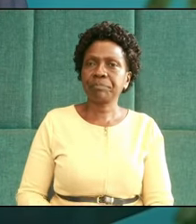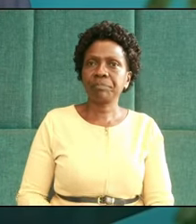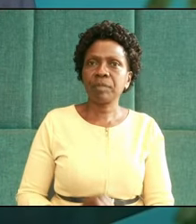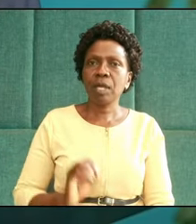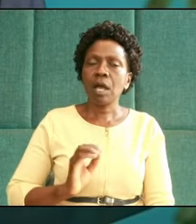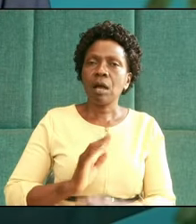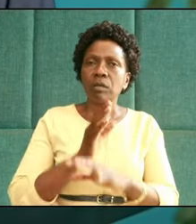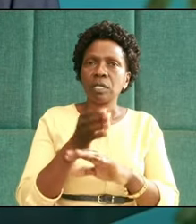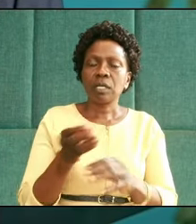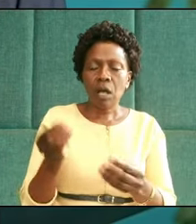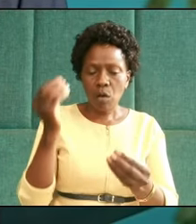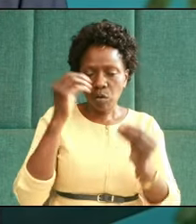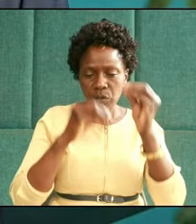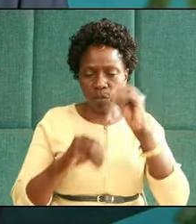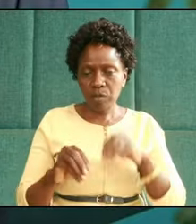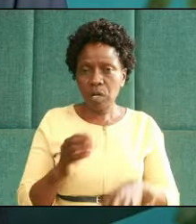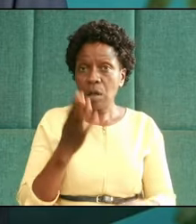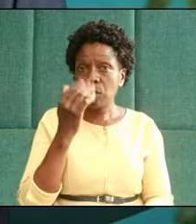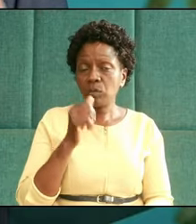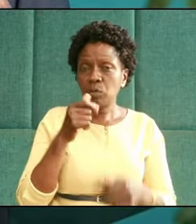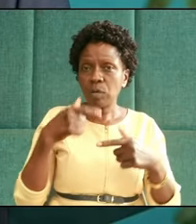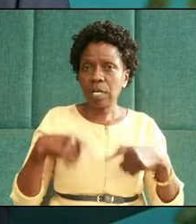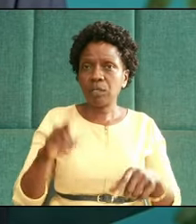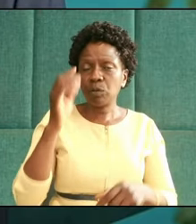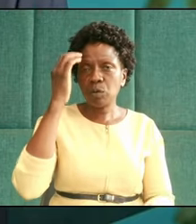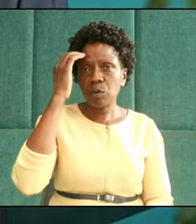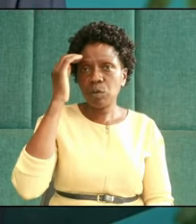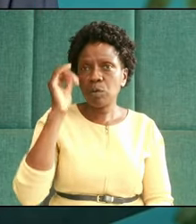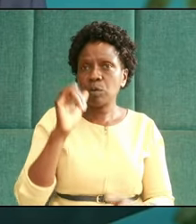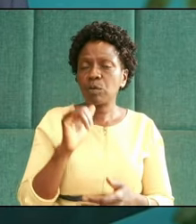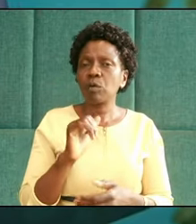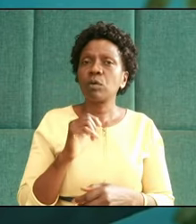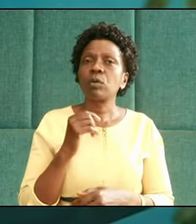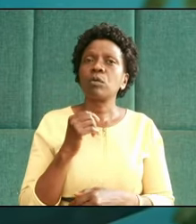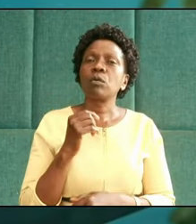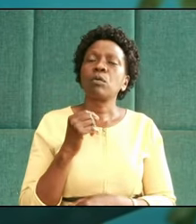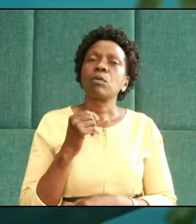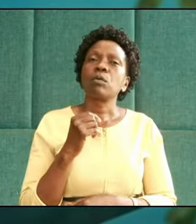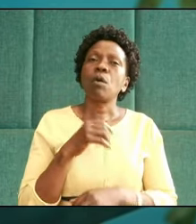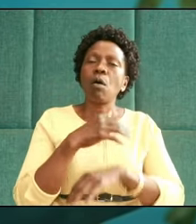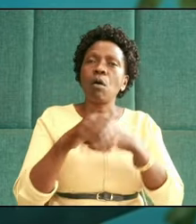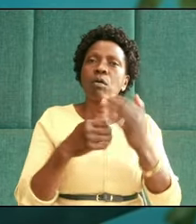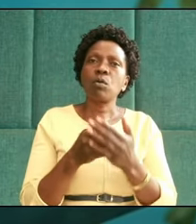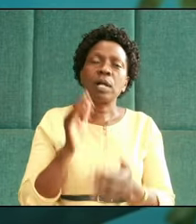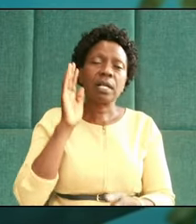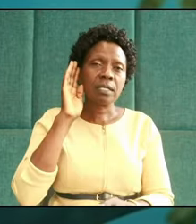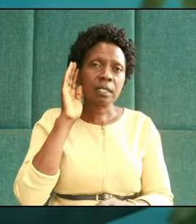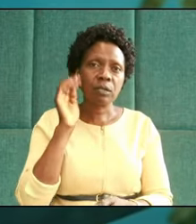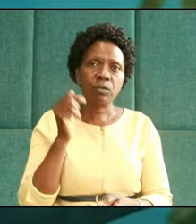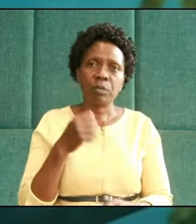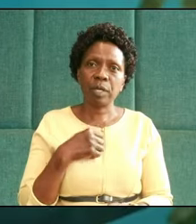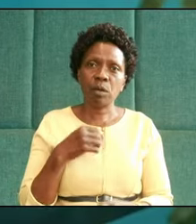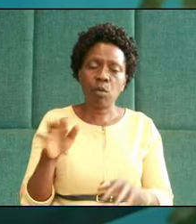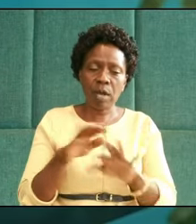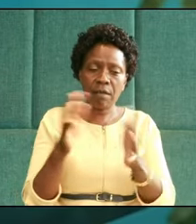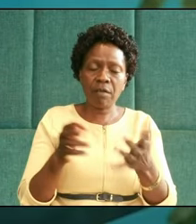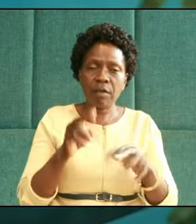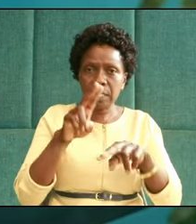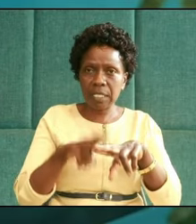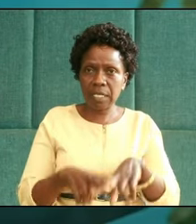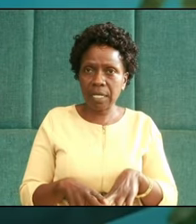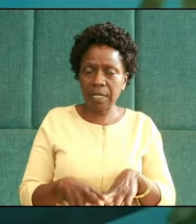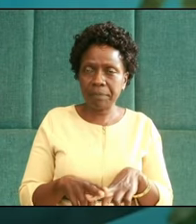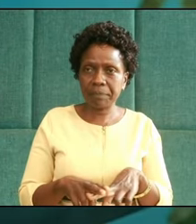our contribution. I want to let you know, whoever is listening to me, wherever you are seated, as you listen to me